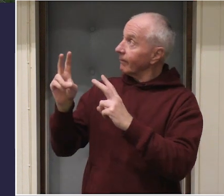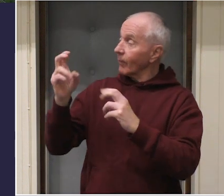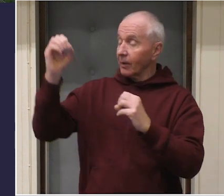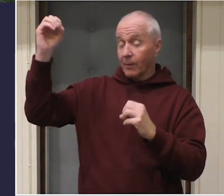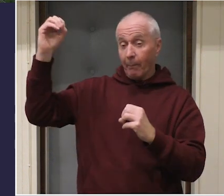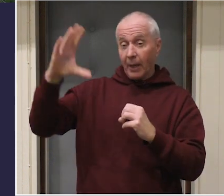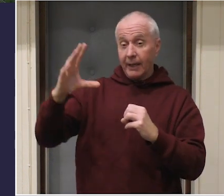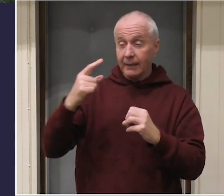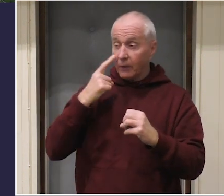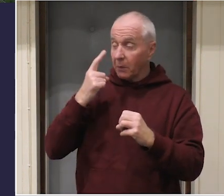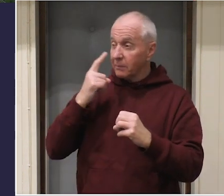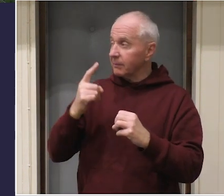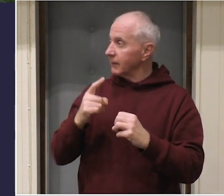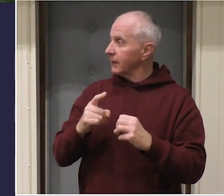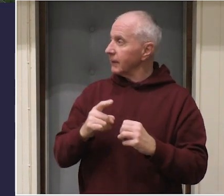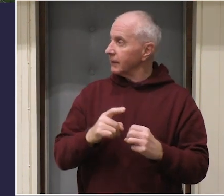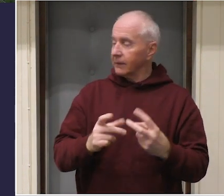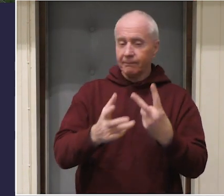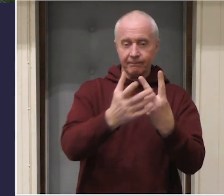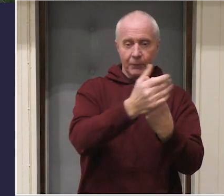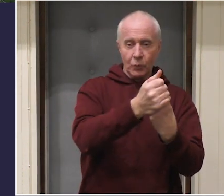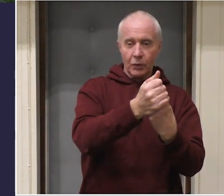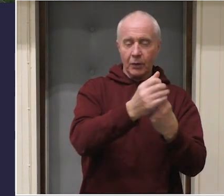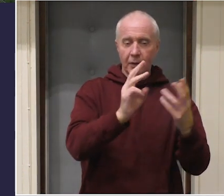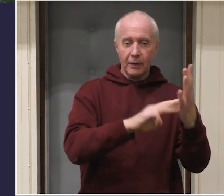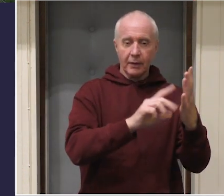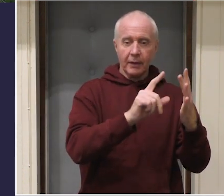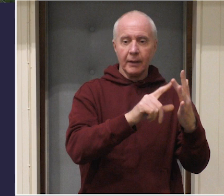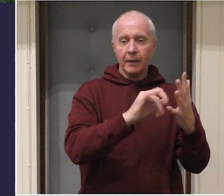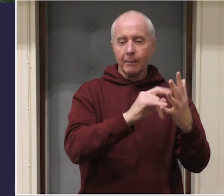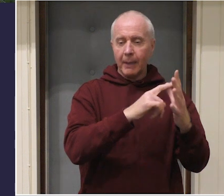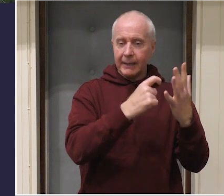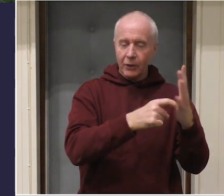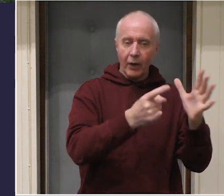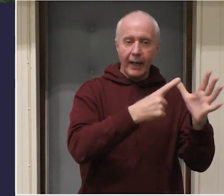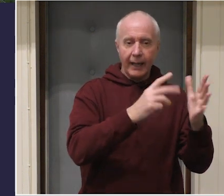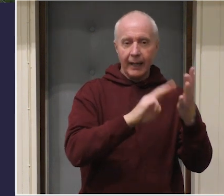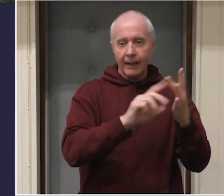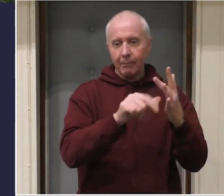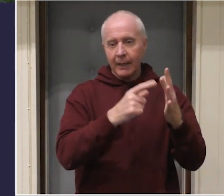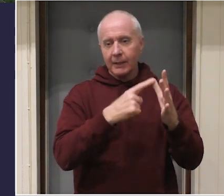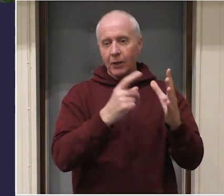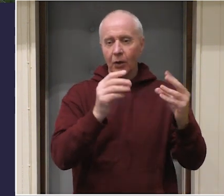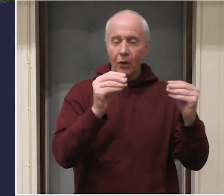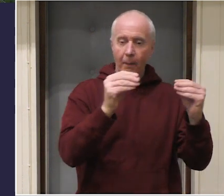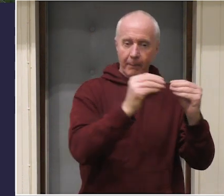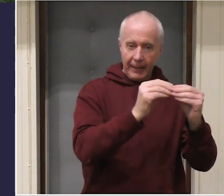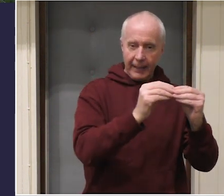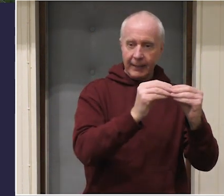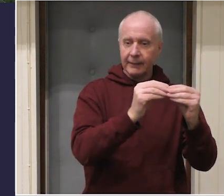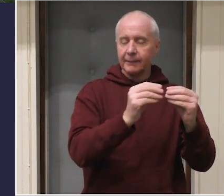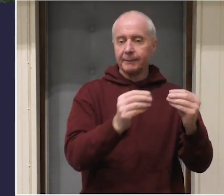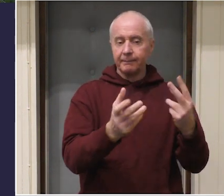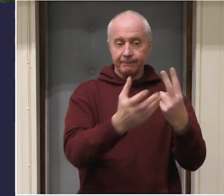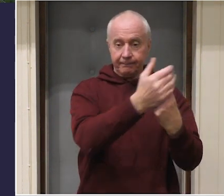if you look closely, that's two stars as well. We call them Mizar A and Mizar B because we are not inventive. And